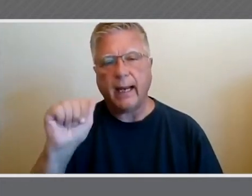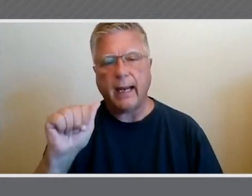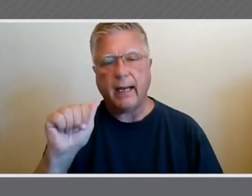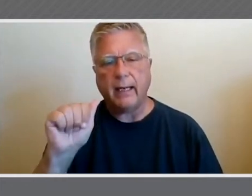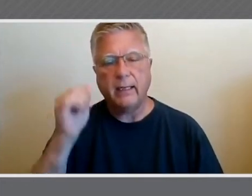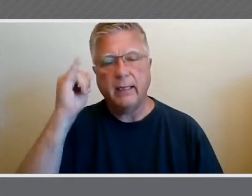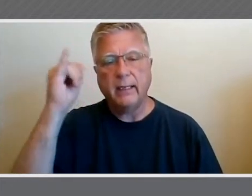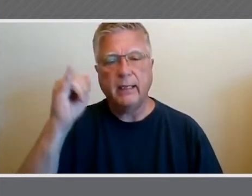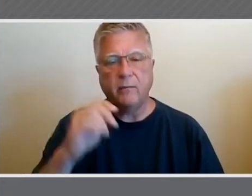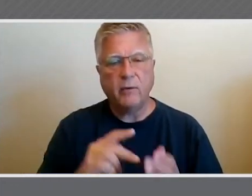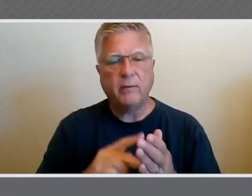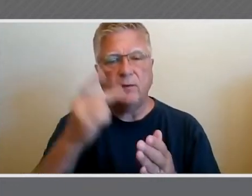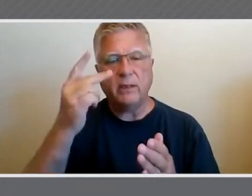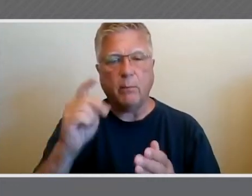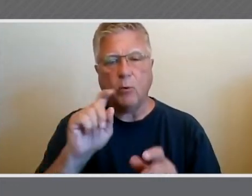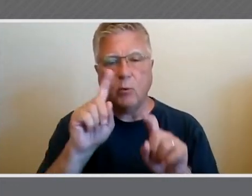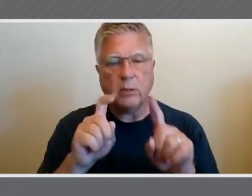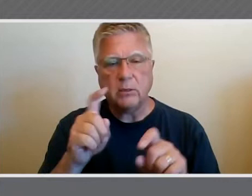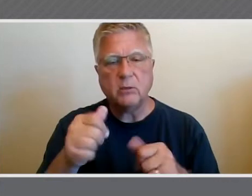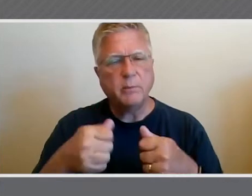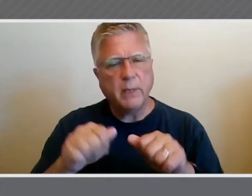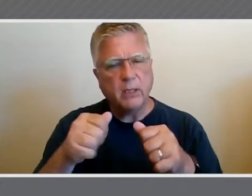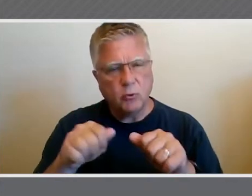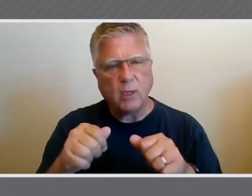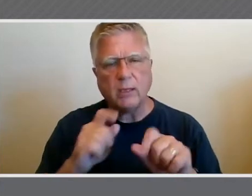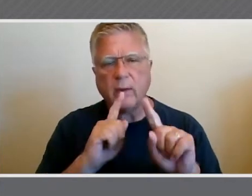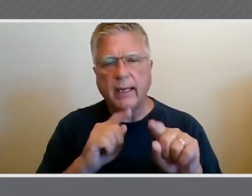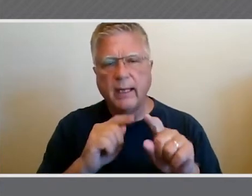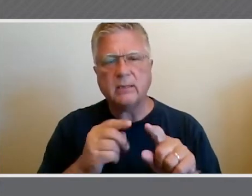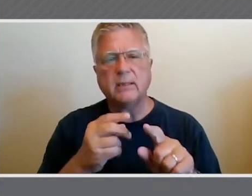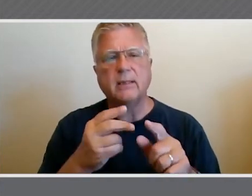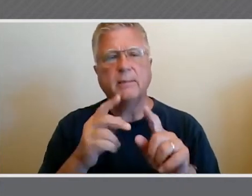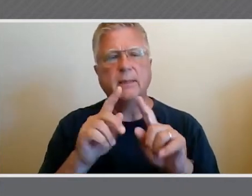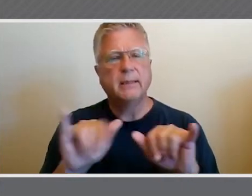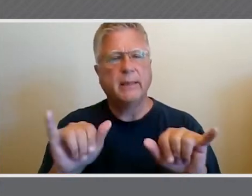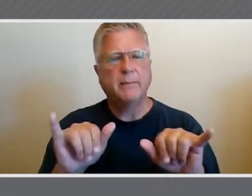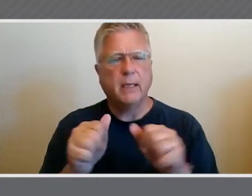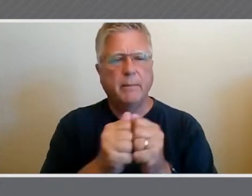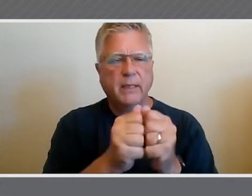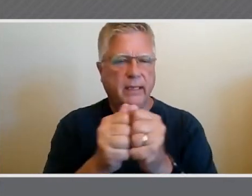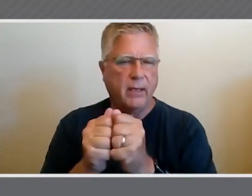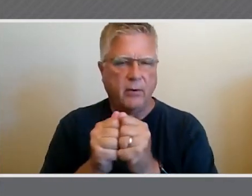we may try to answer them together, but we will try to get to everything tonight.